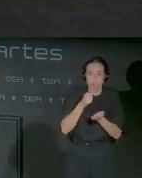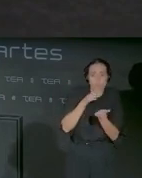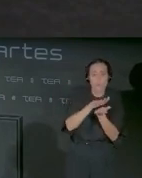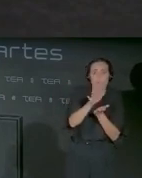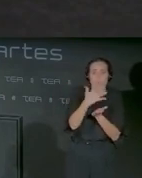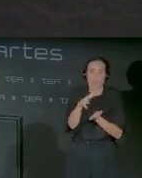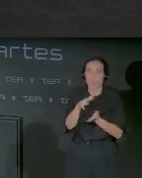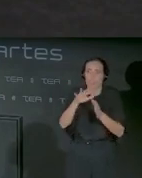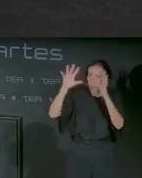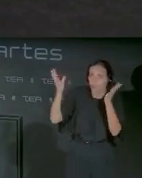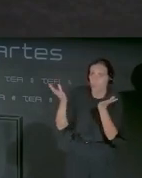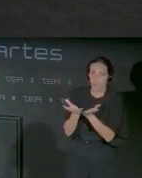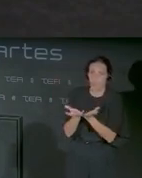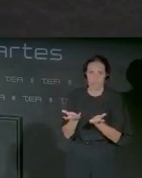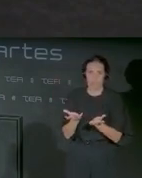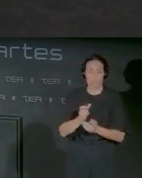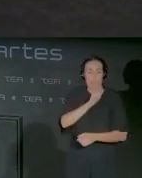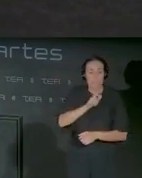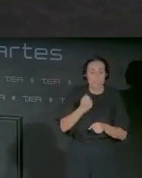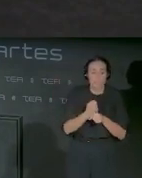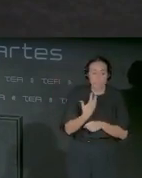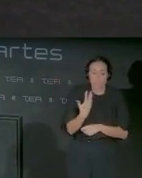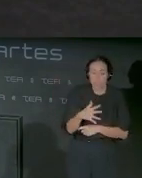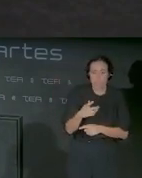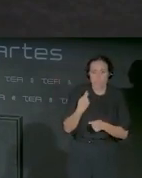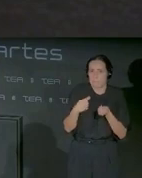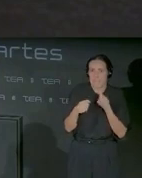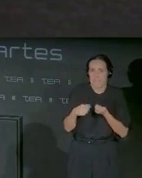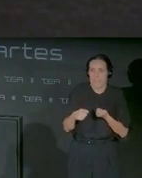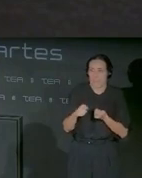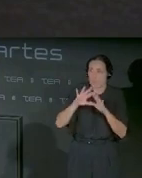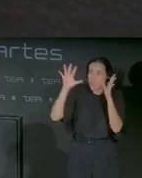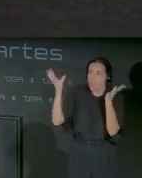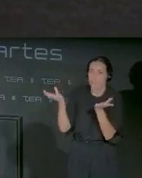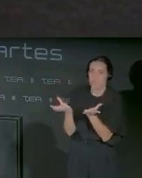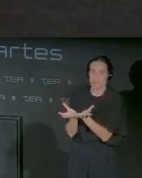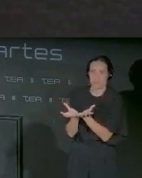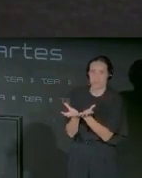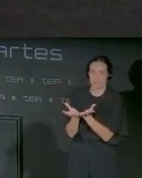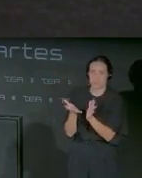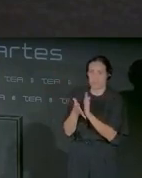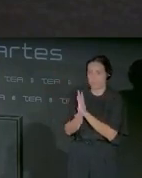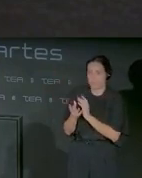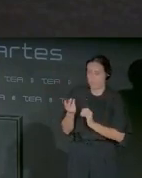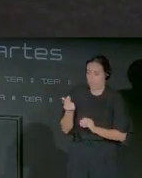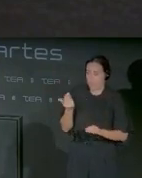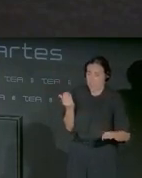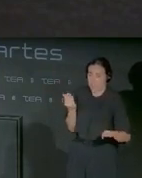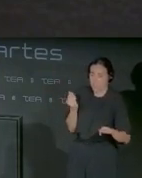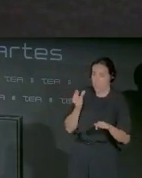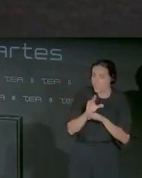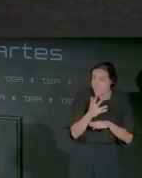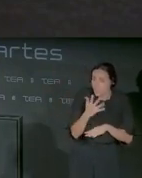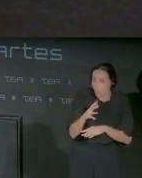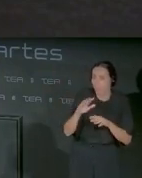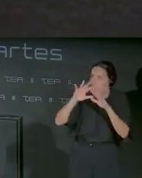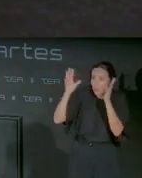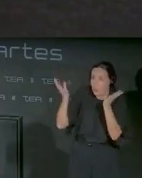investments on a global market. Isn't there a risk that a fund like like this will cement